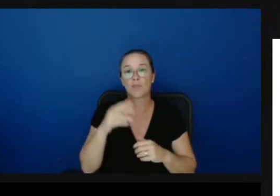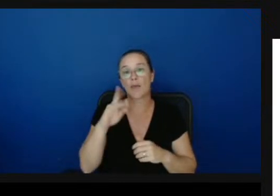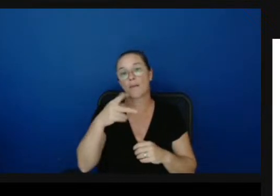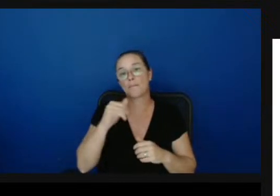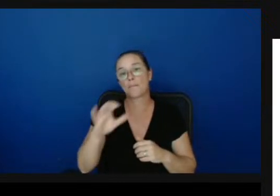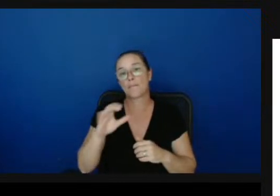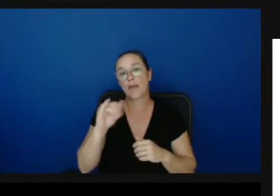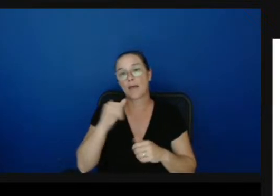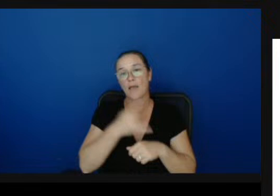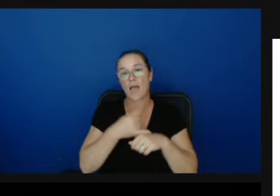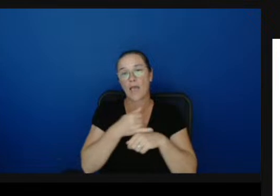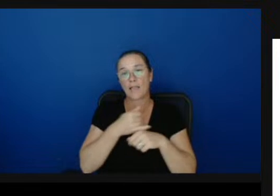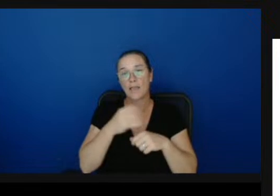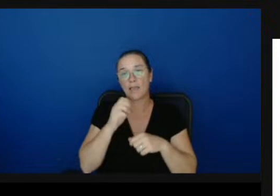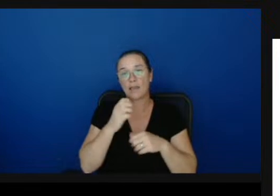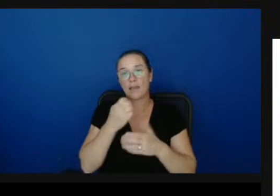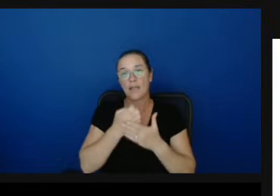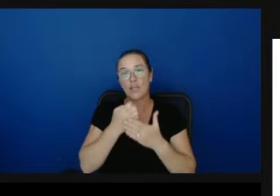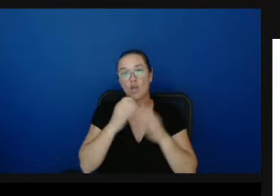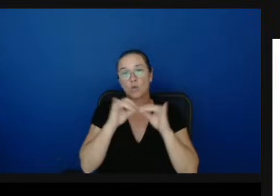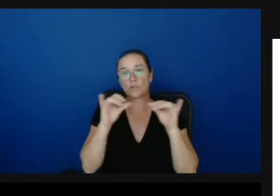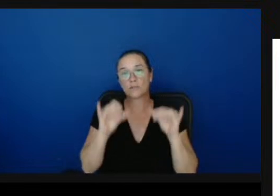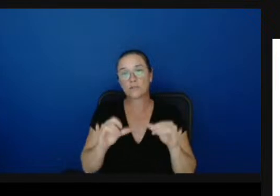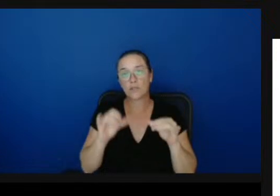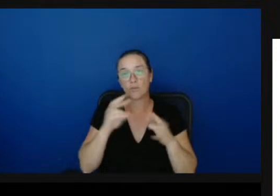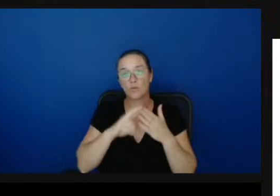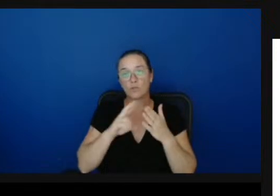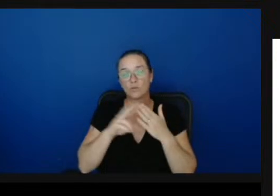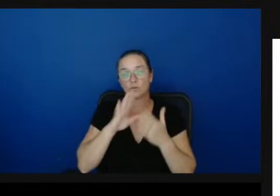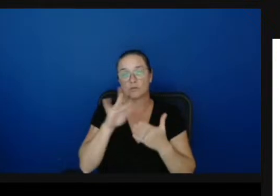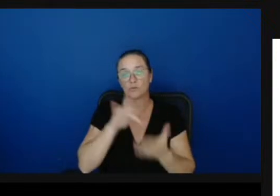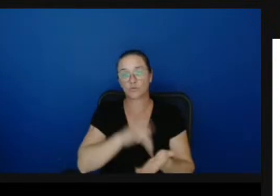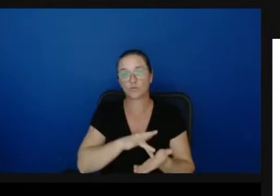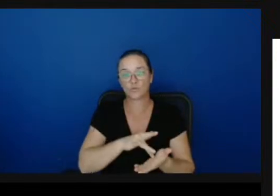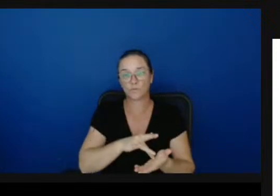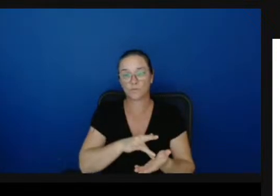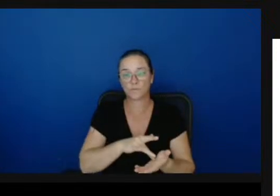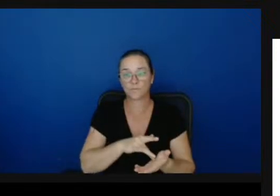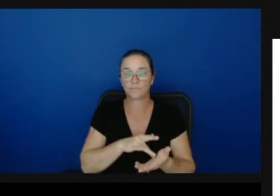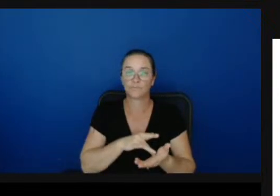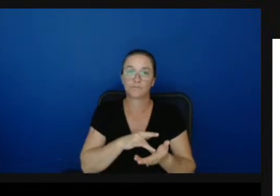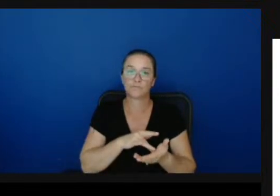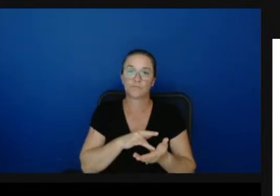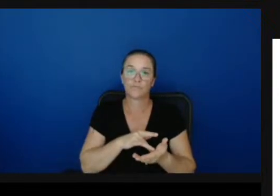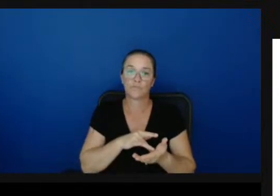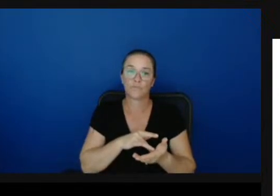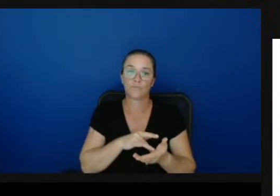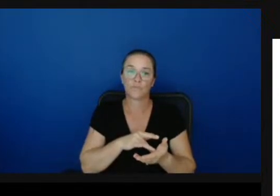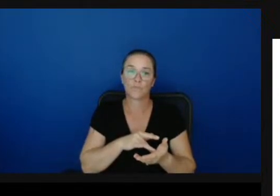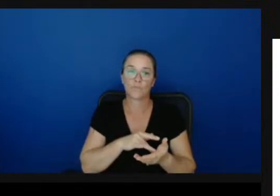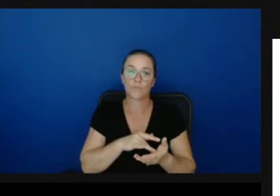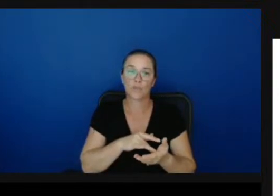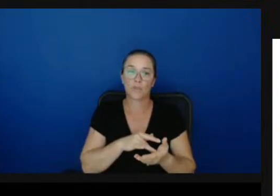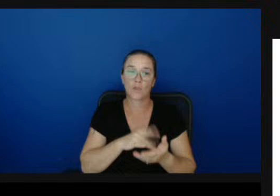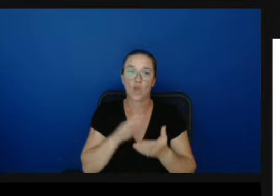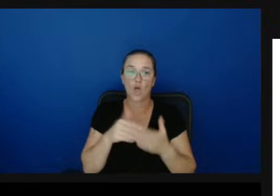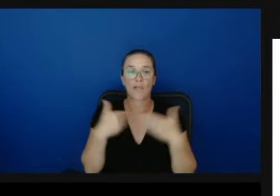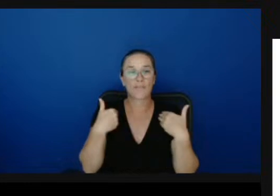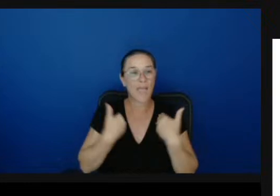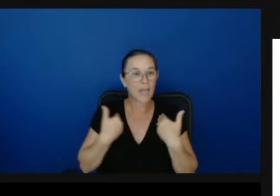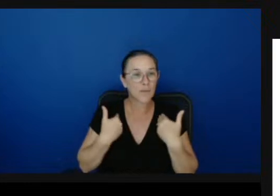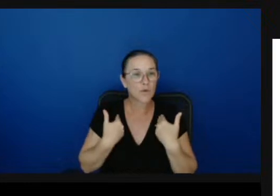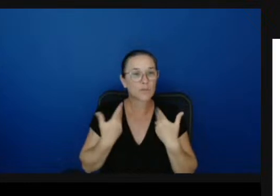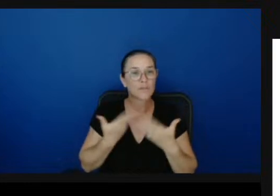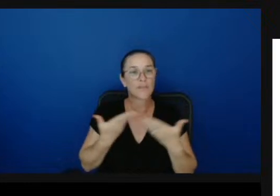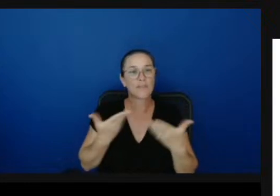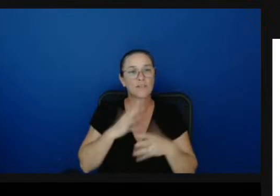They're a biology division, right? So ecosystems, all the animals and critters that make up part